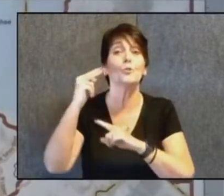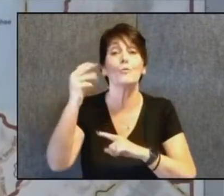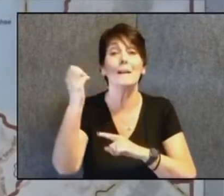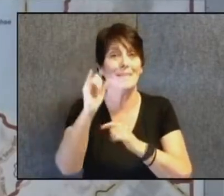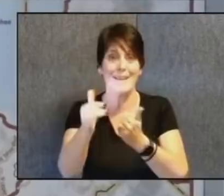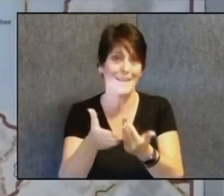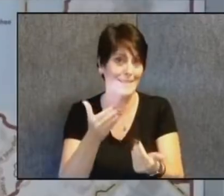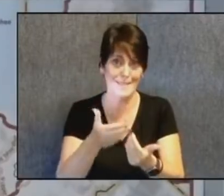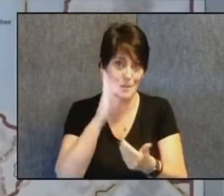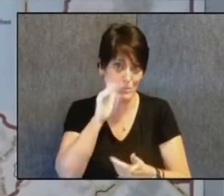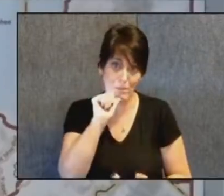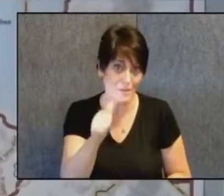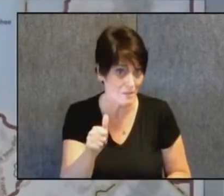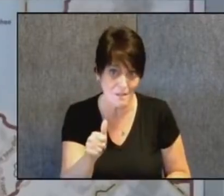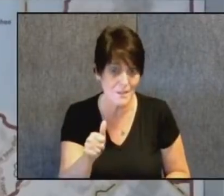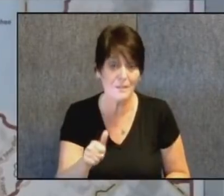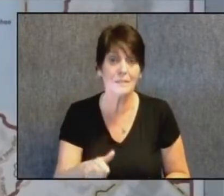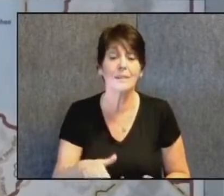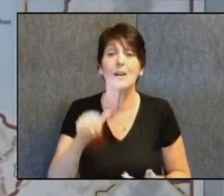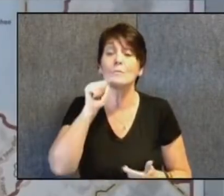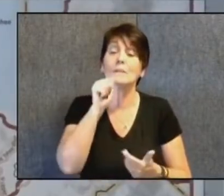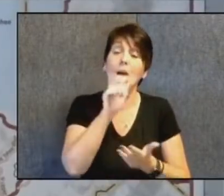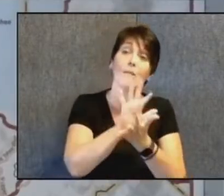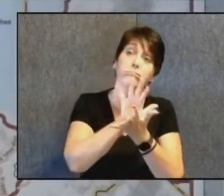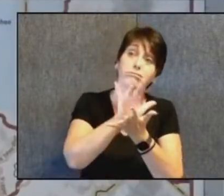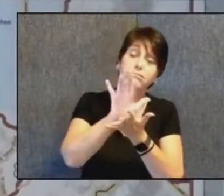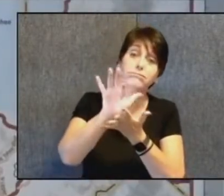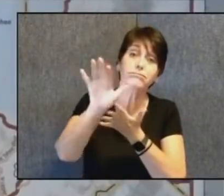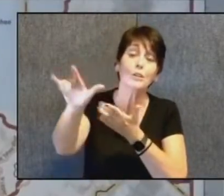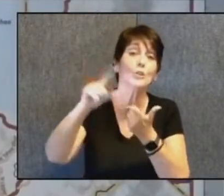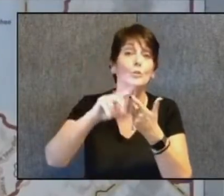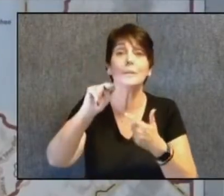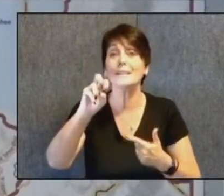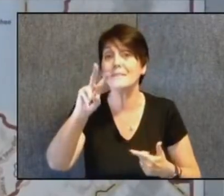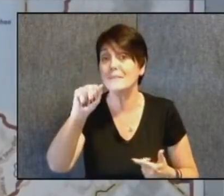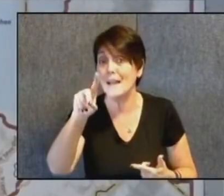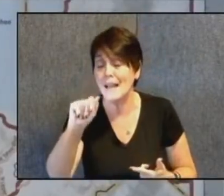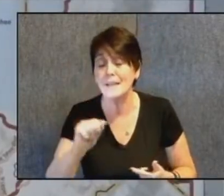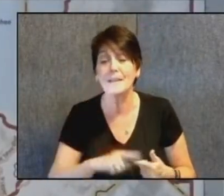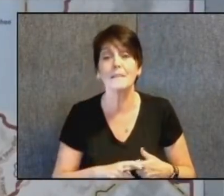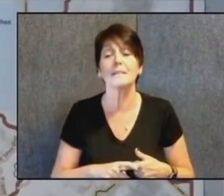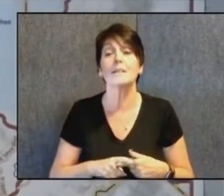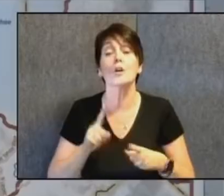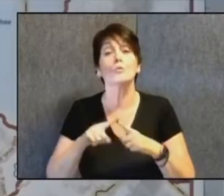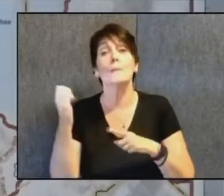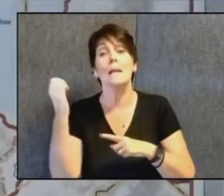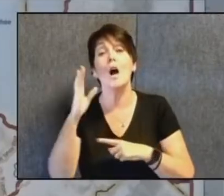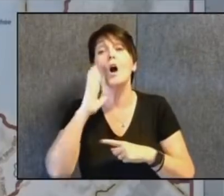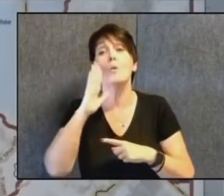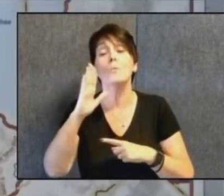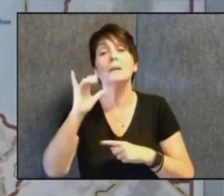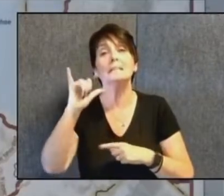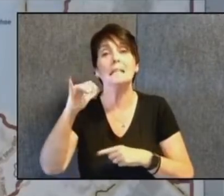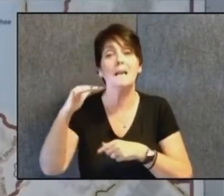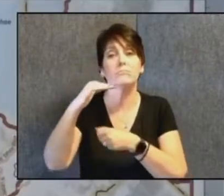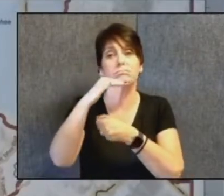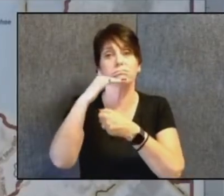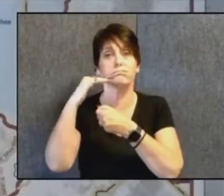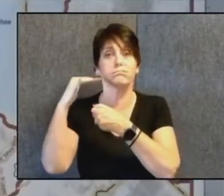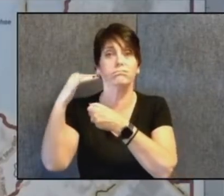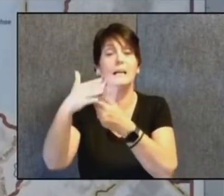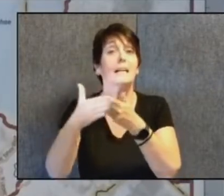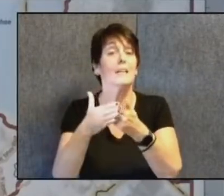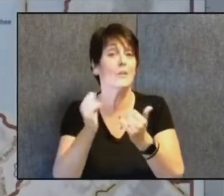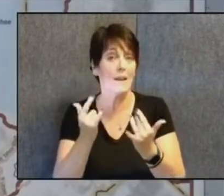as easily, or it's not going to be flooding out into Nevada and directions to the east. It's going to want to hang around closer to the